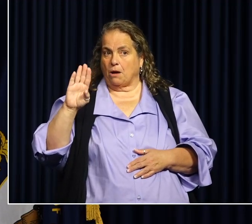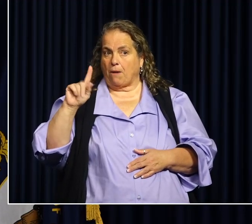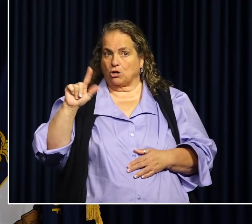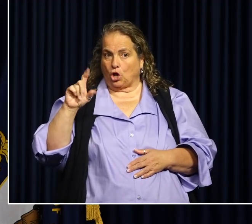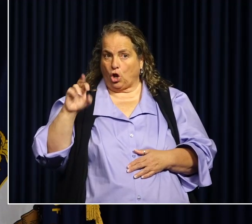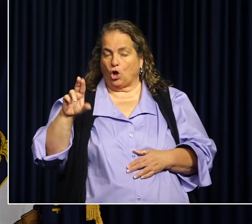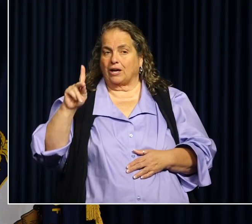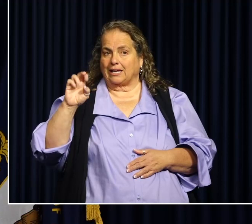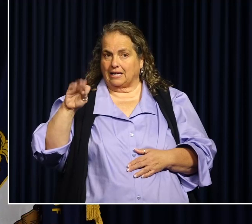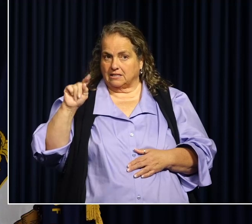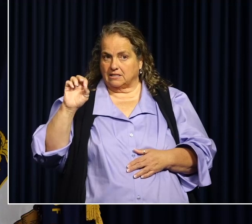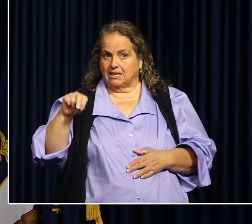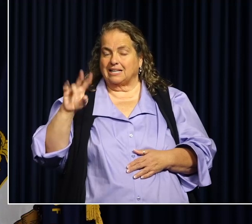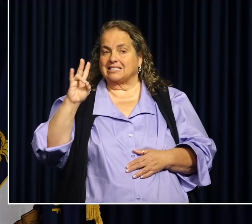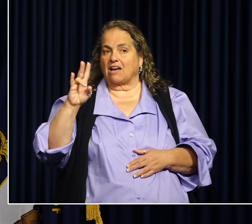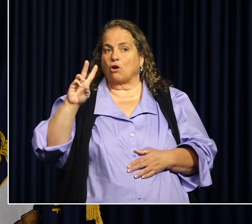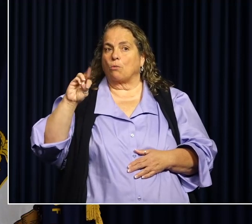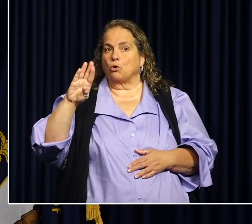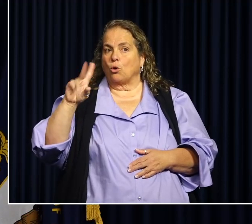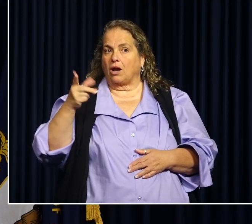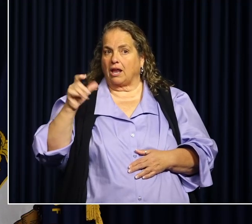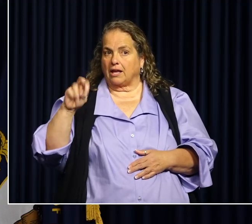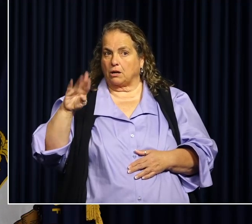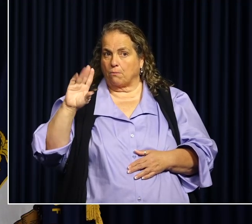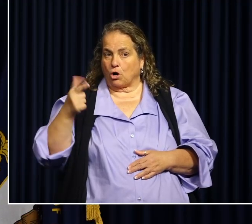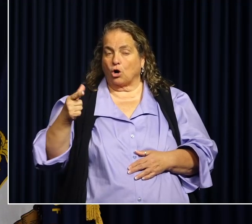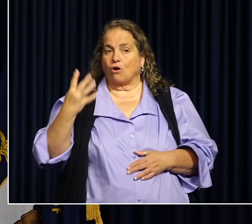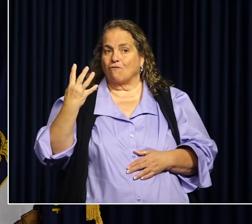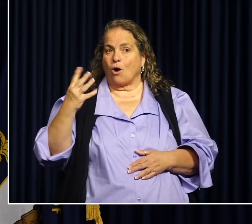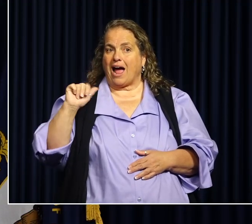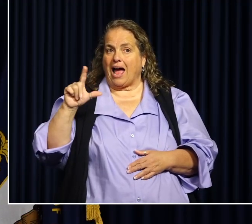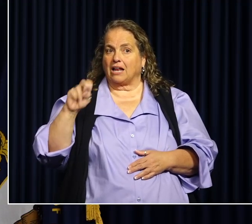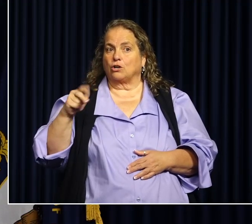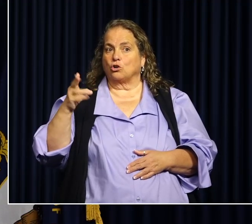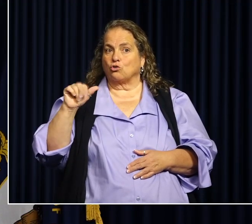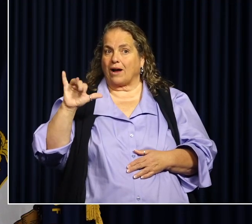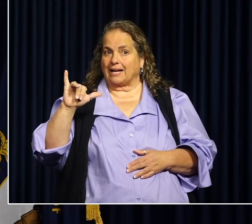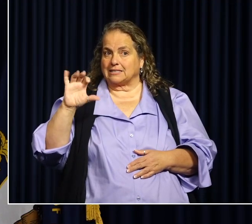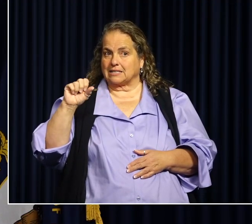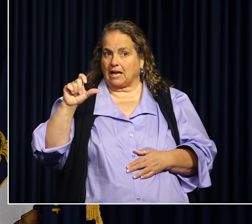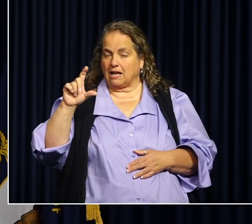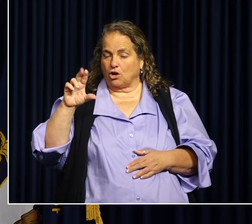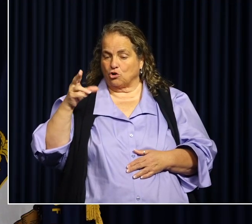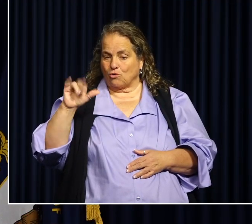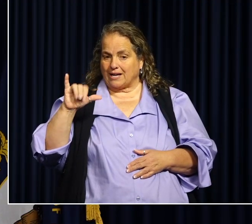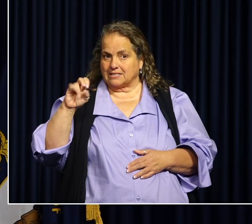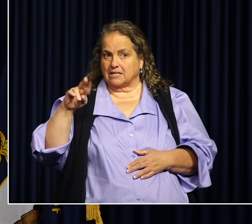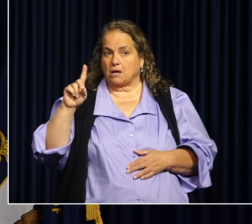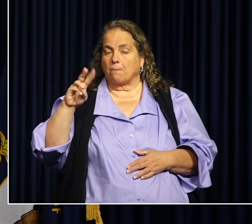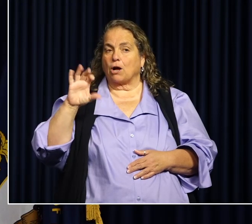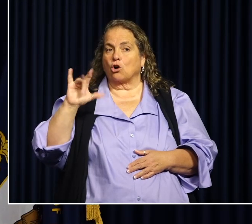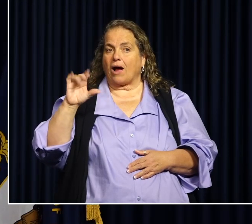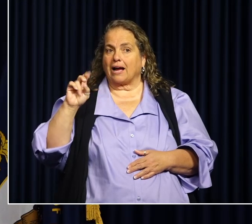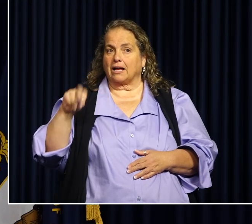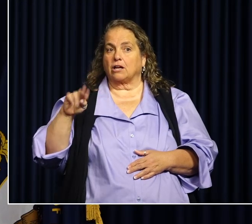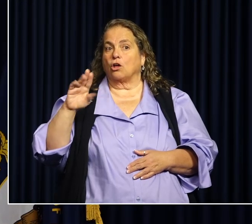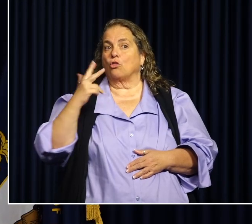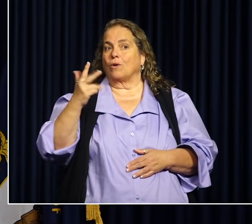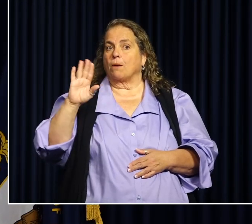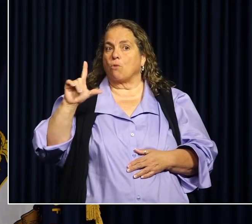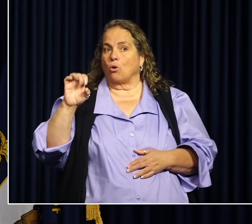Butler and Kenton. 7 in Muhlenberg. 4 in Allen, Grayson, and McCracken. 3 in Bullitt,